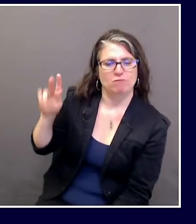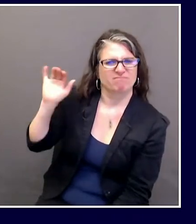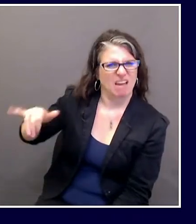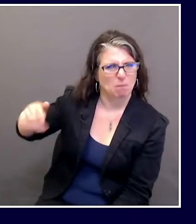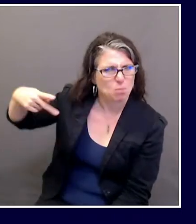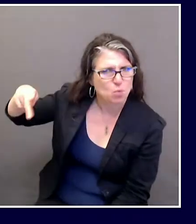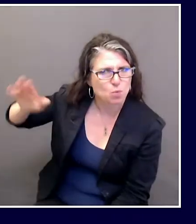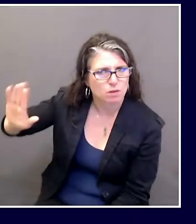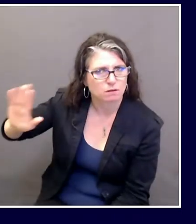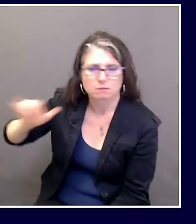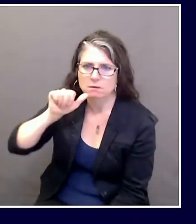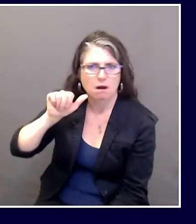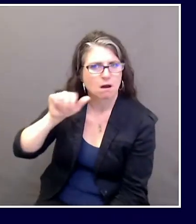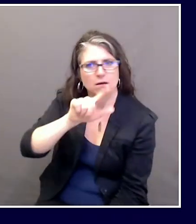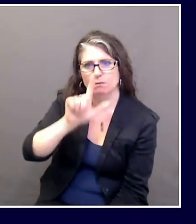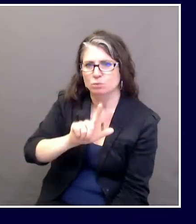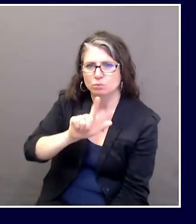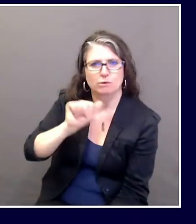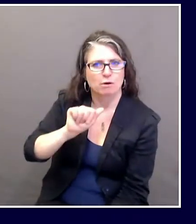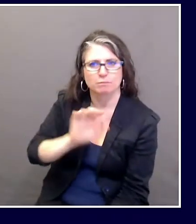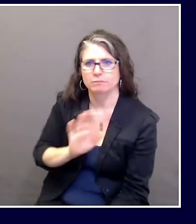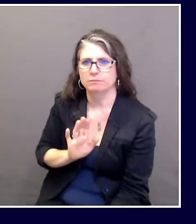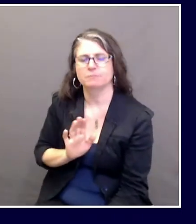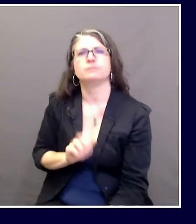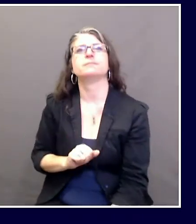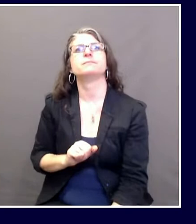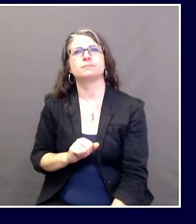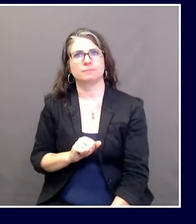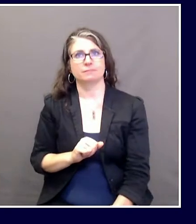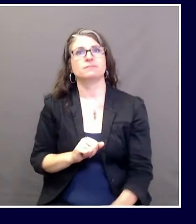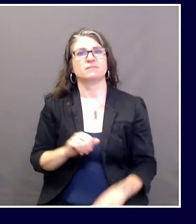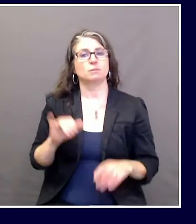in terms of the Promerica mobile vaccination unit,